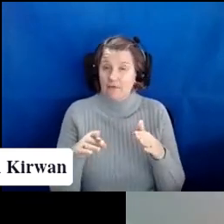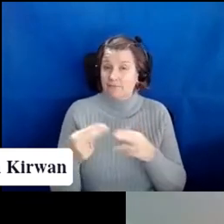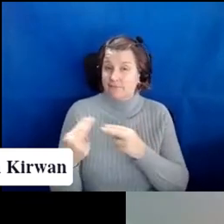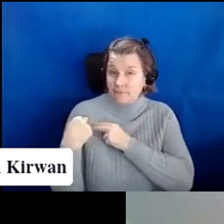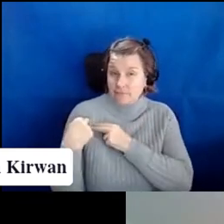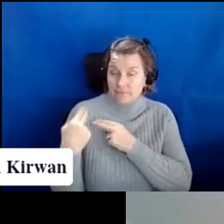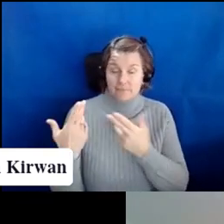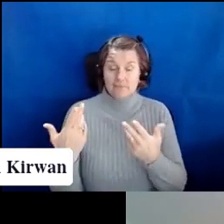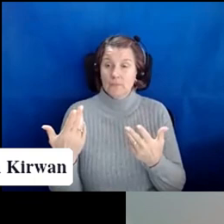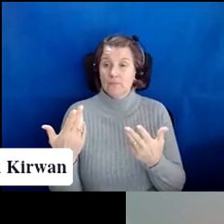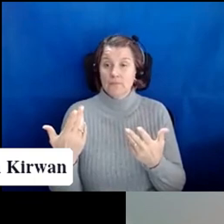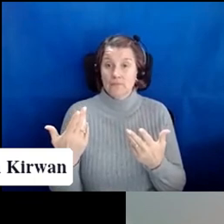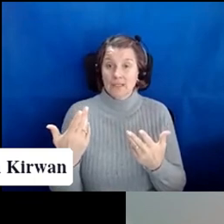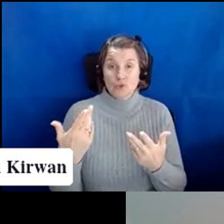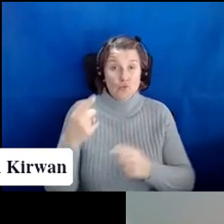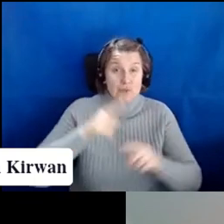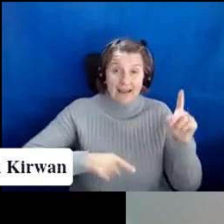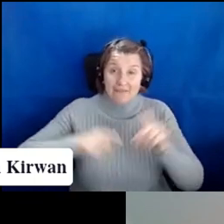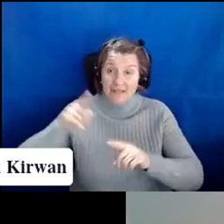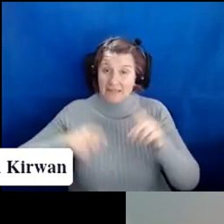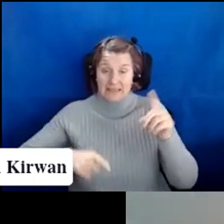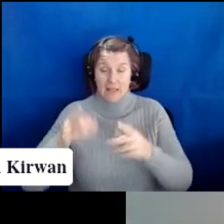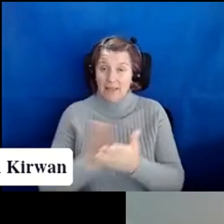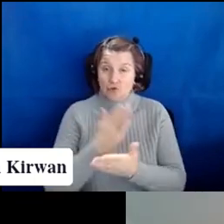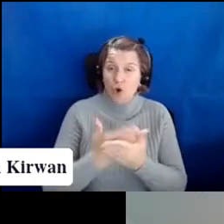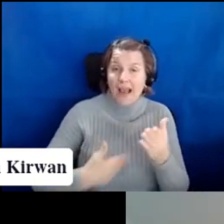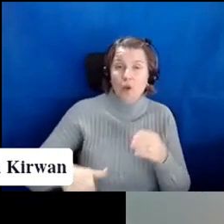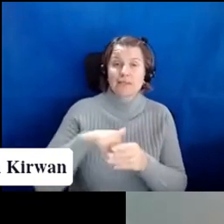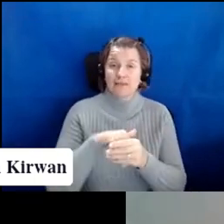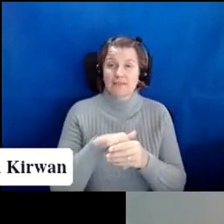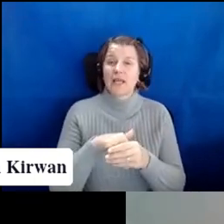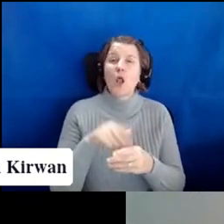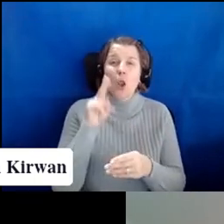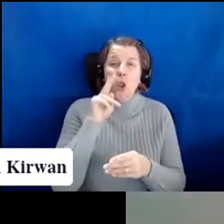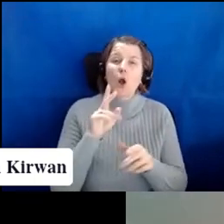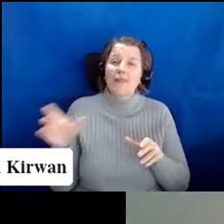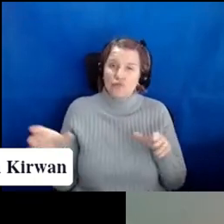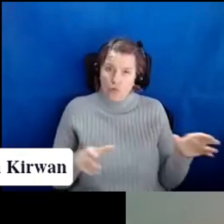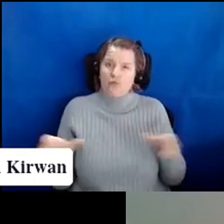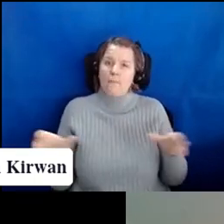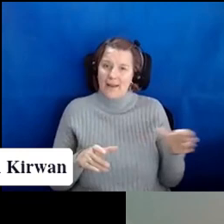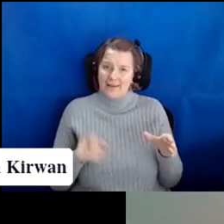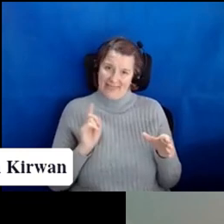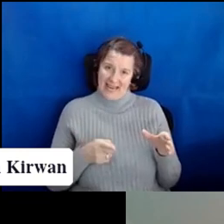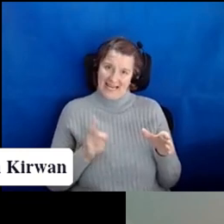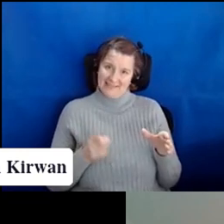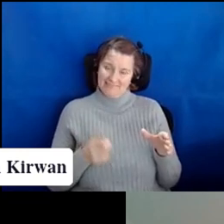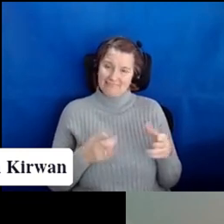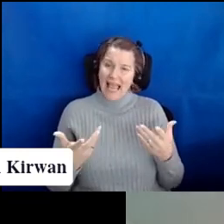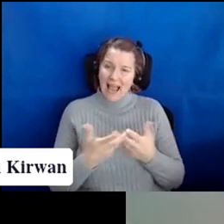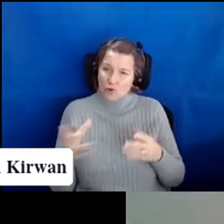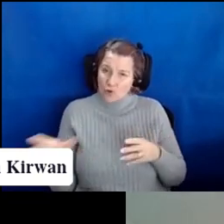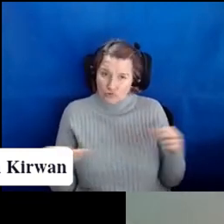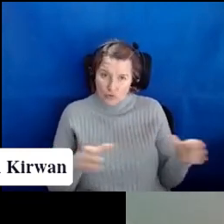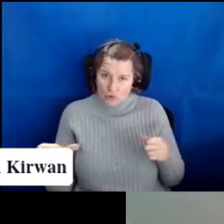to address diversity and inclusivity in the workforce, let's look at the recruitment practices. How are you recruiting? How